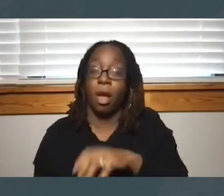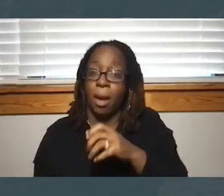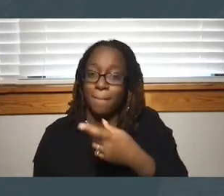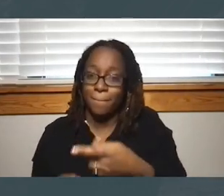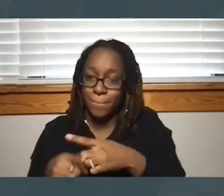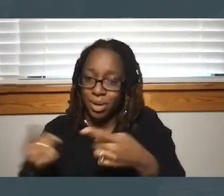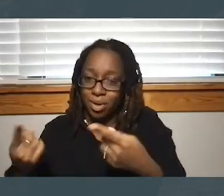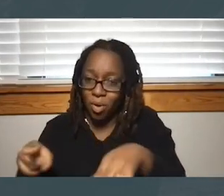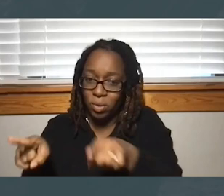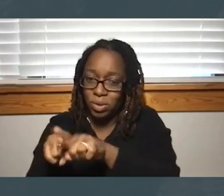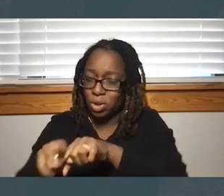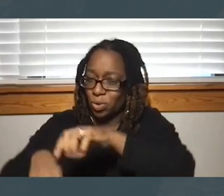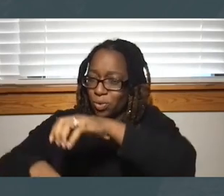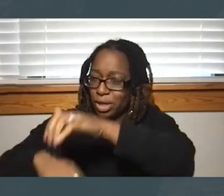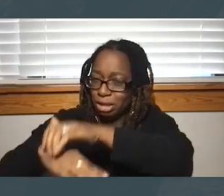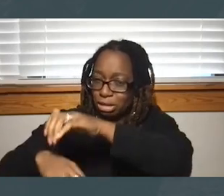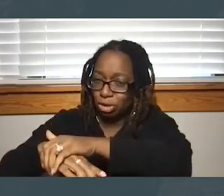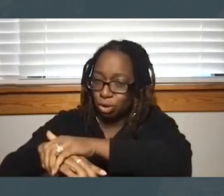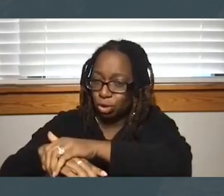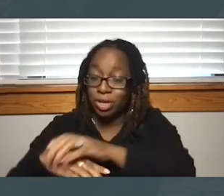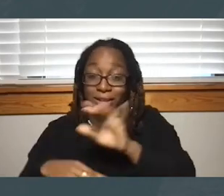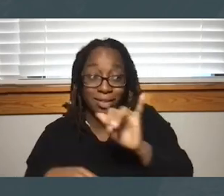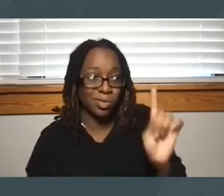beginning. So even though I was aware of that